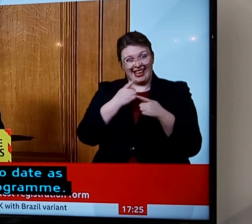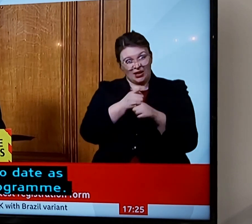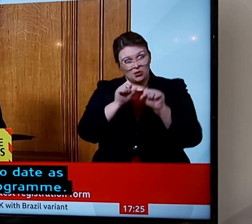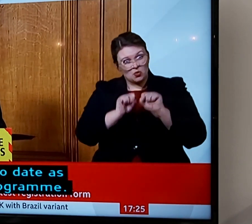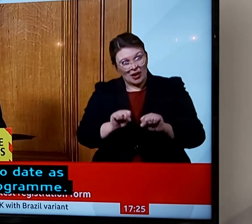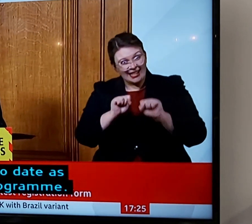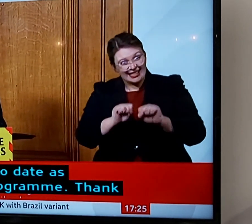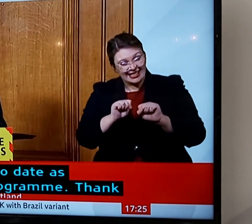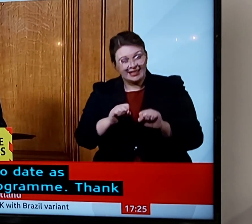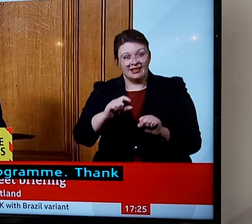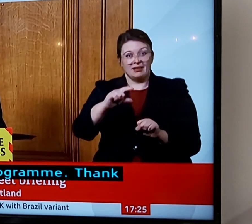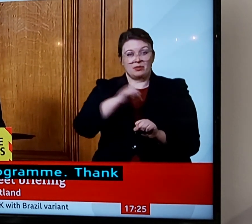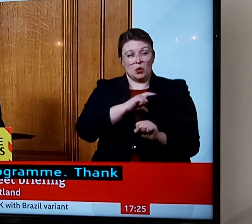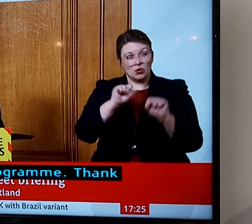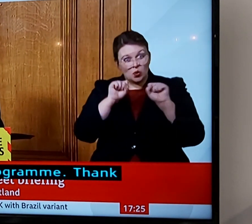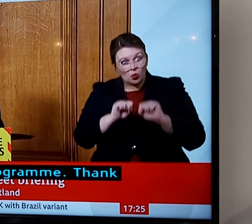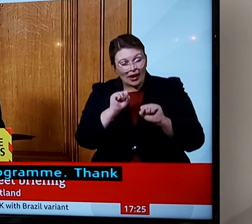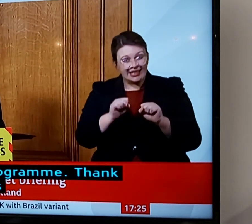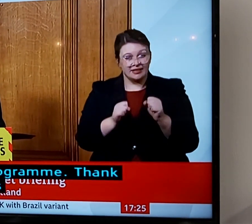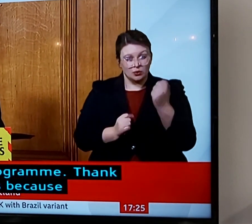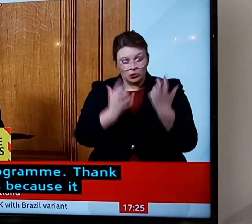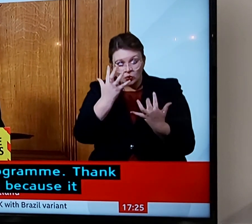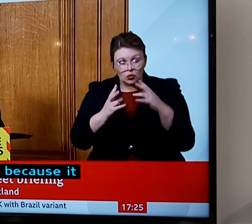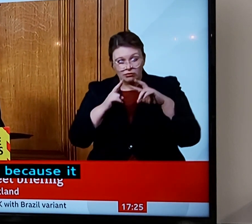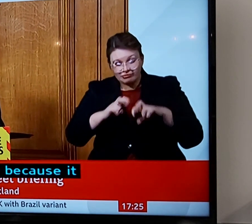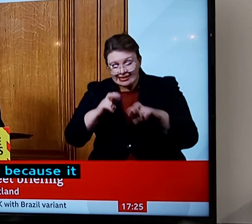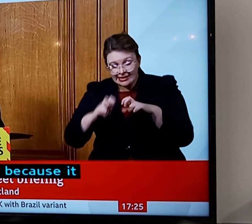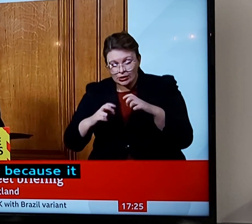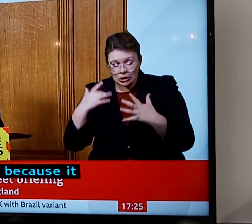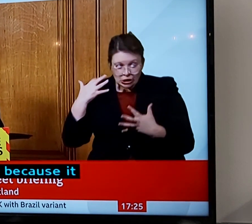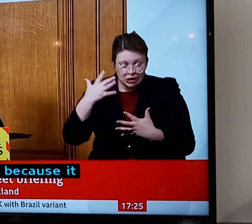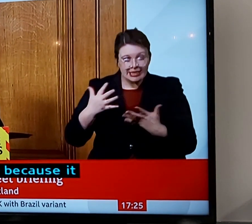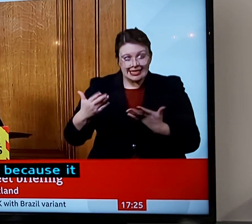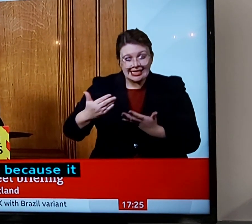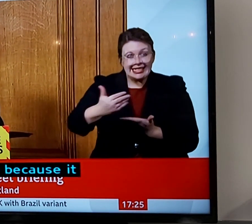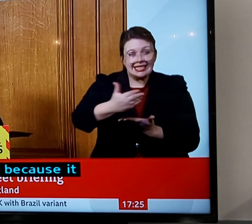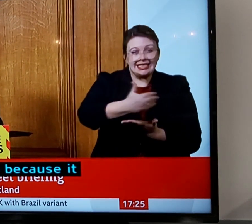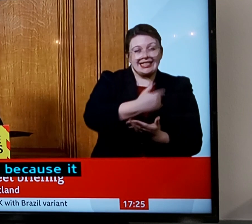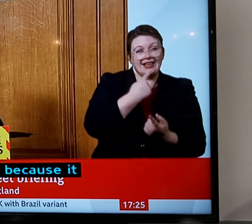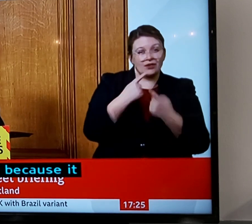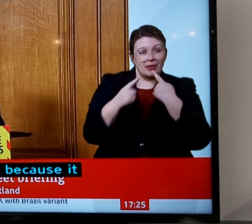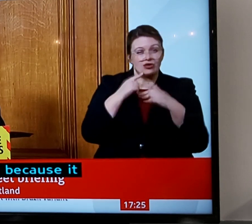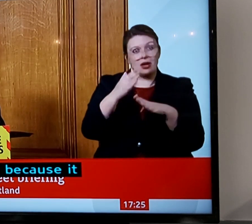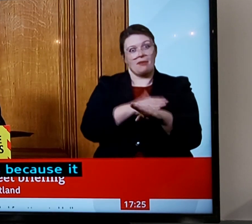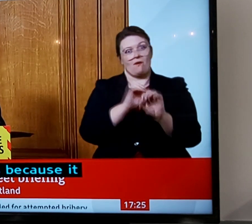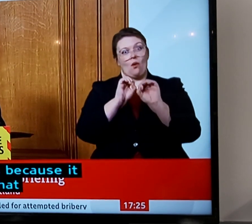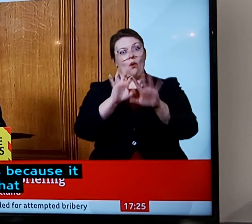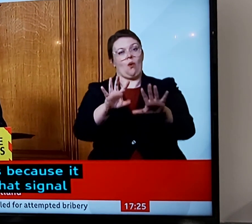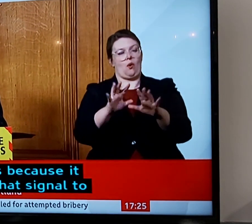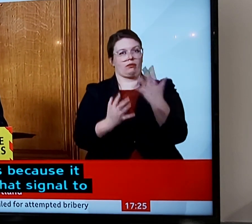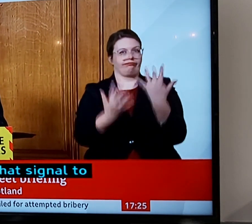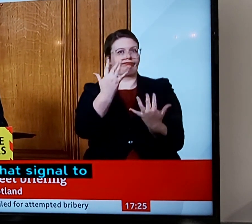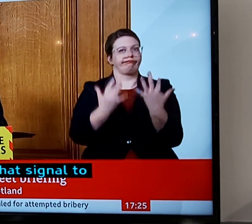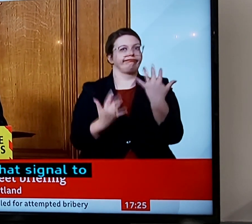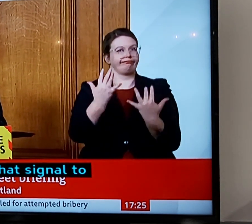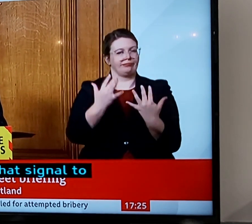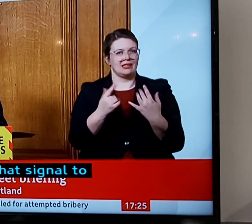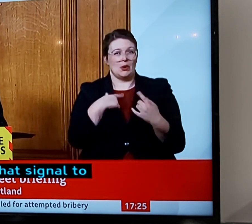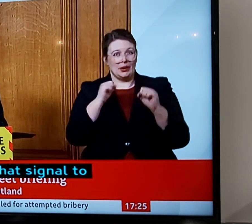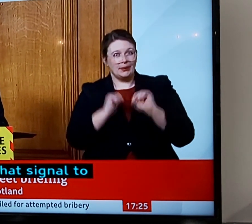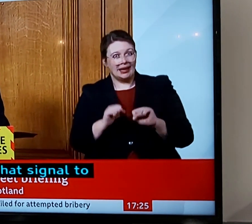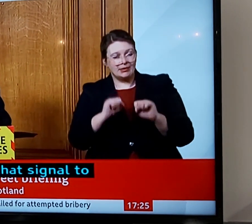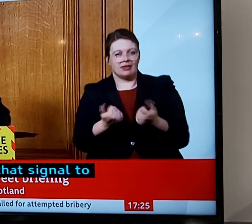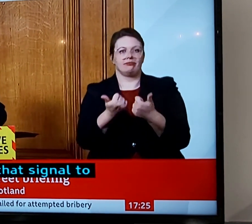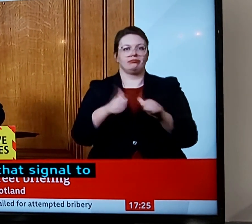that signal to stabilise, so we have enough confidence to give you some data, but